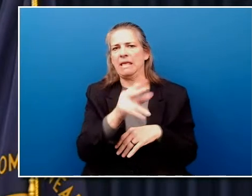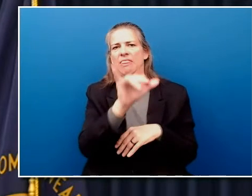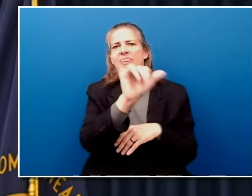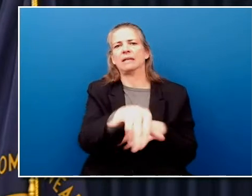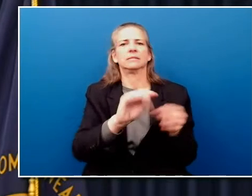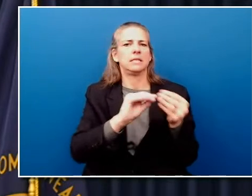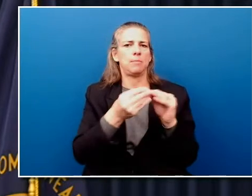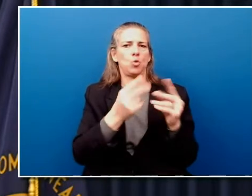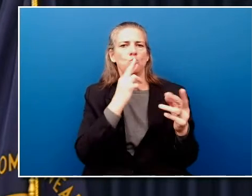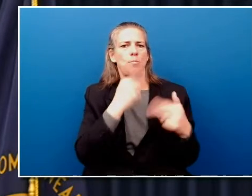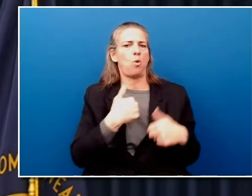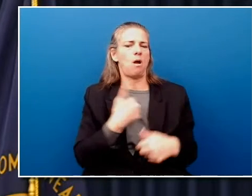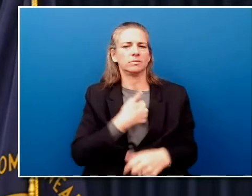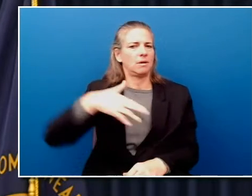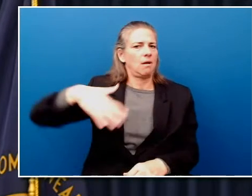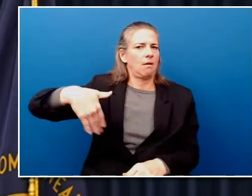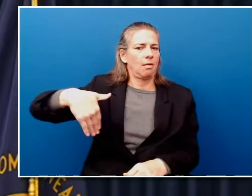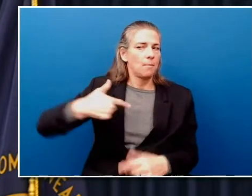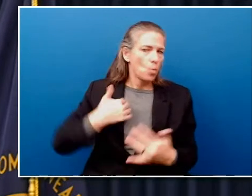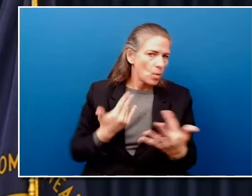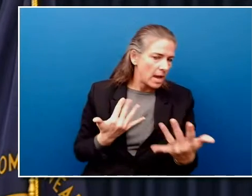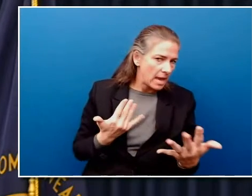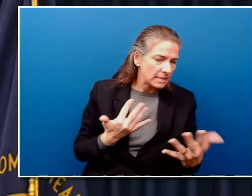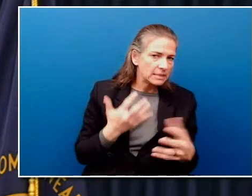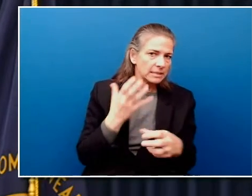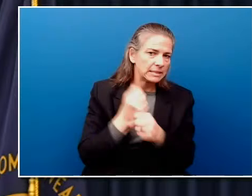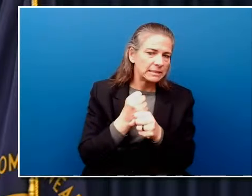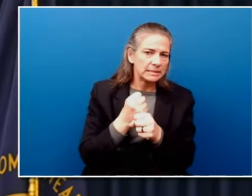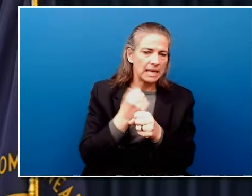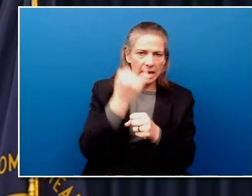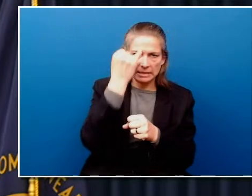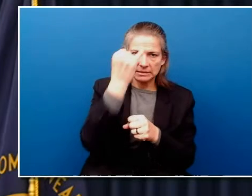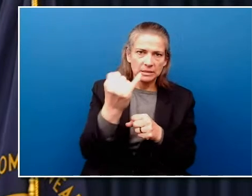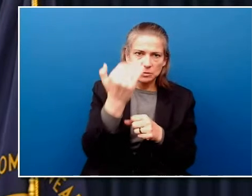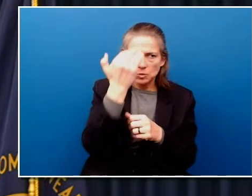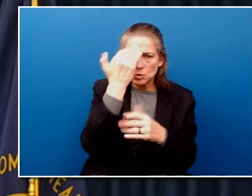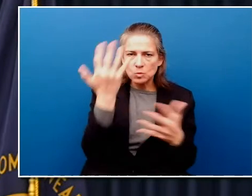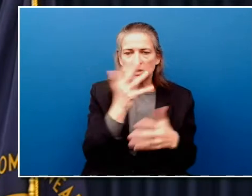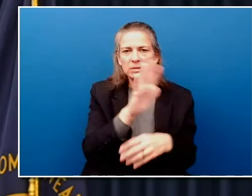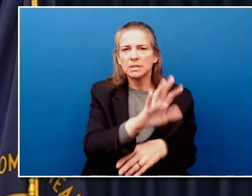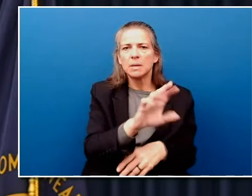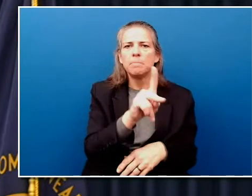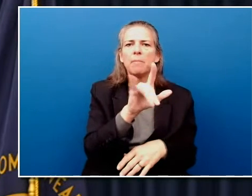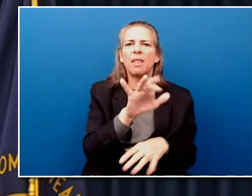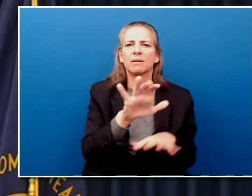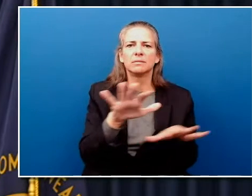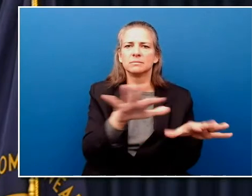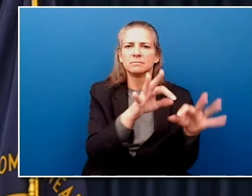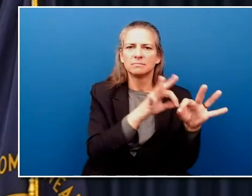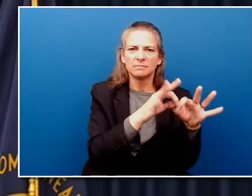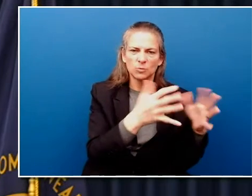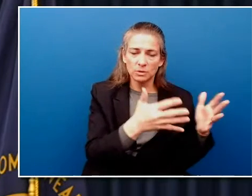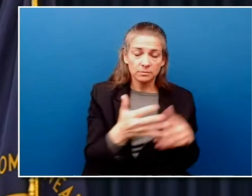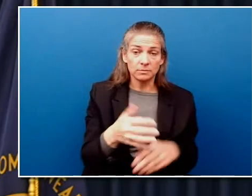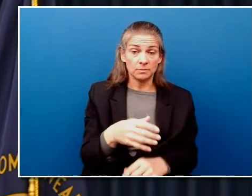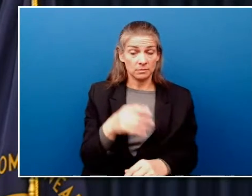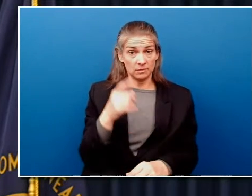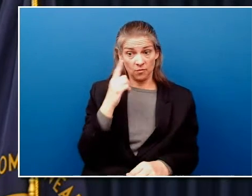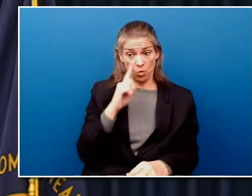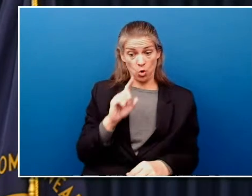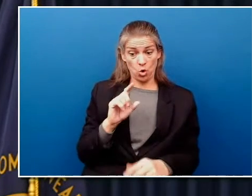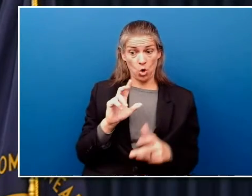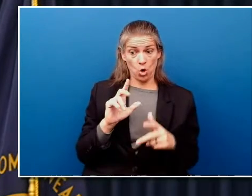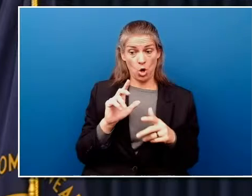yet. So that's what I'm waiting on to get a gauge on the public side. On a storm like